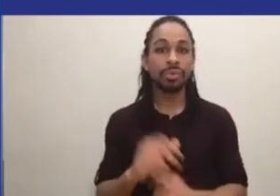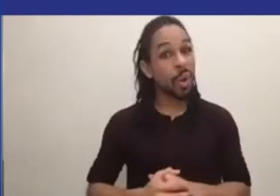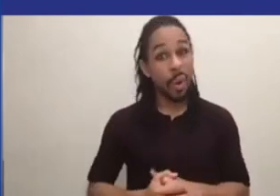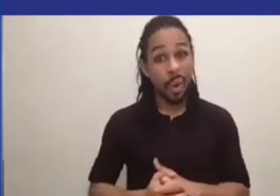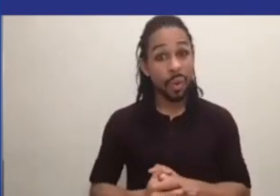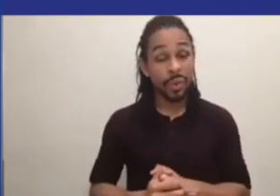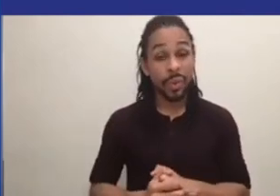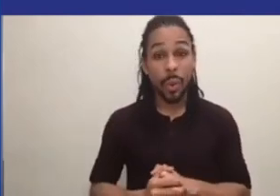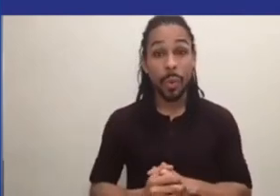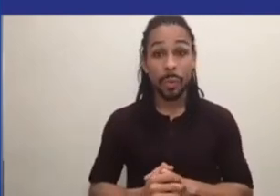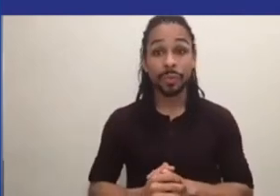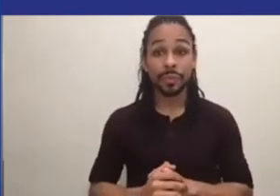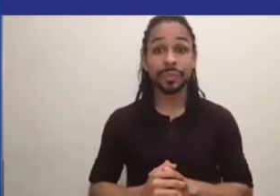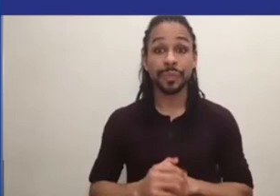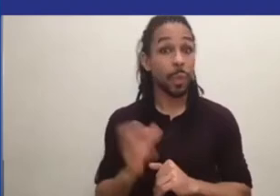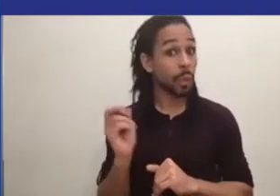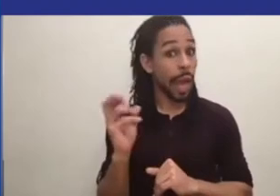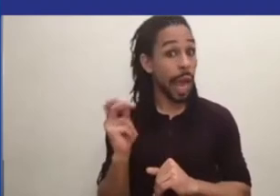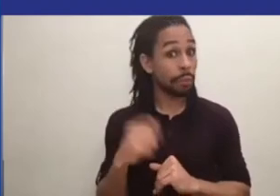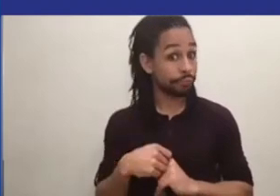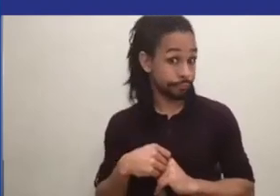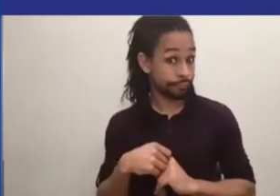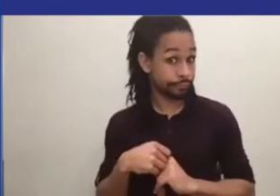agree. Great. Okay.